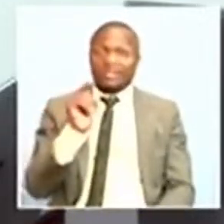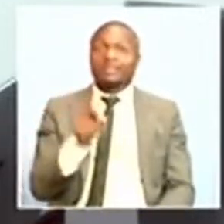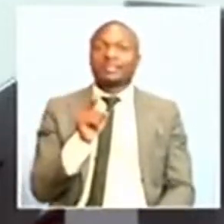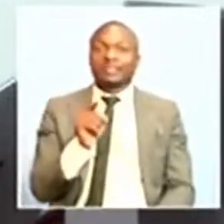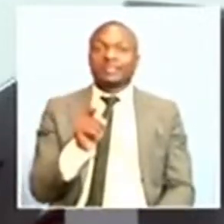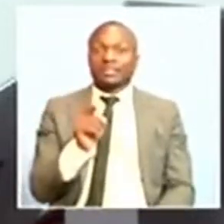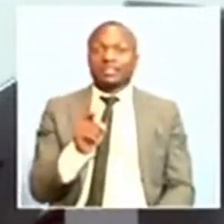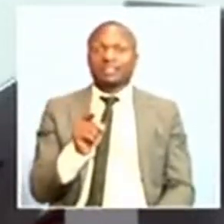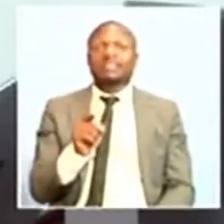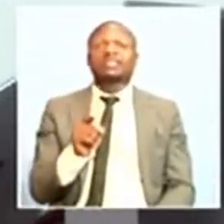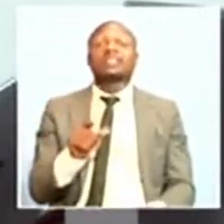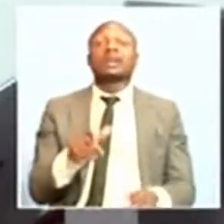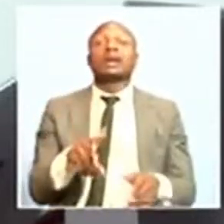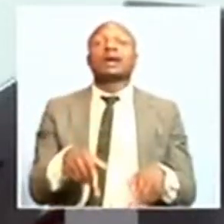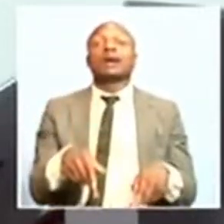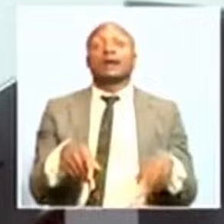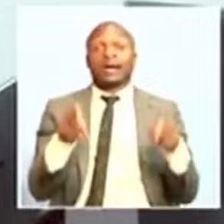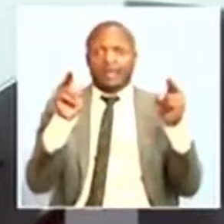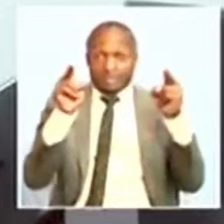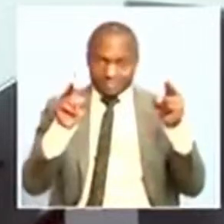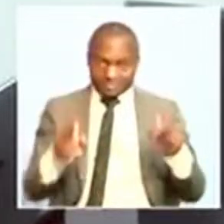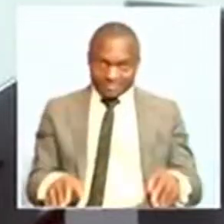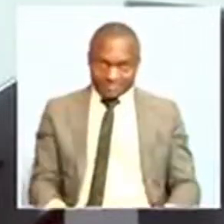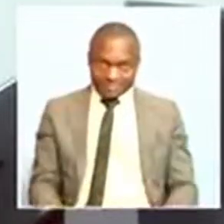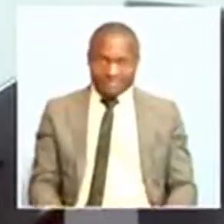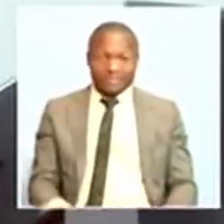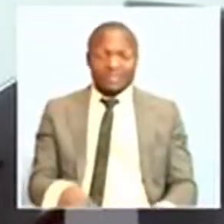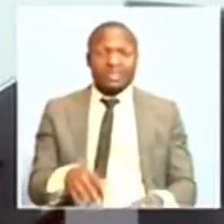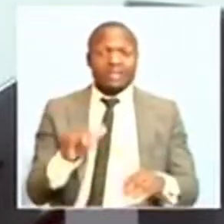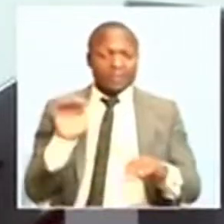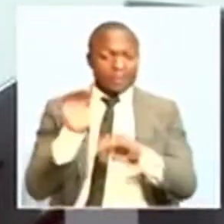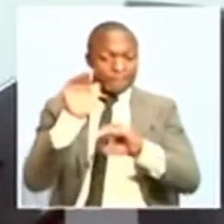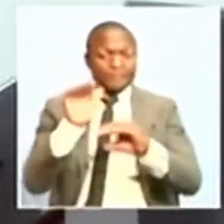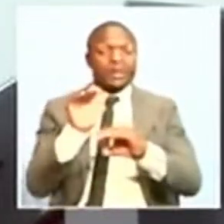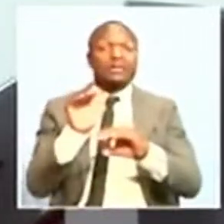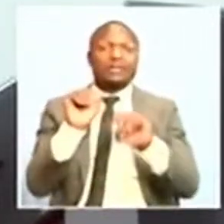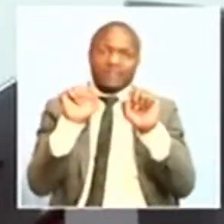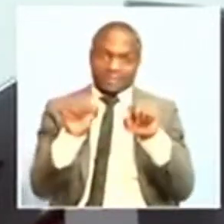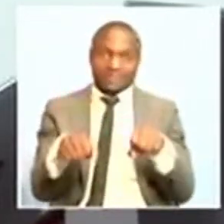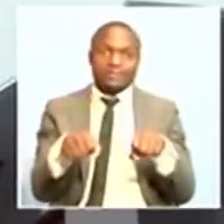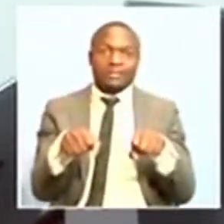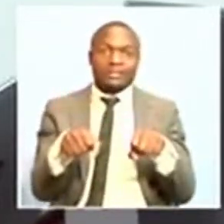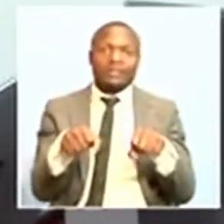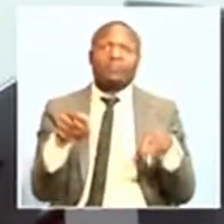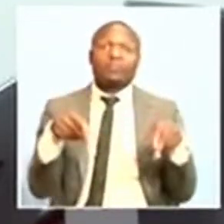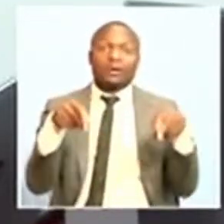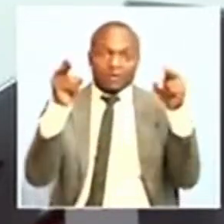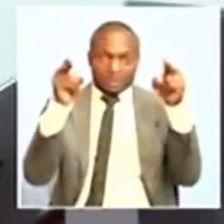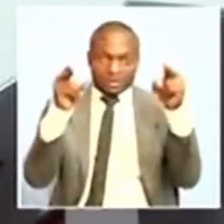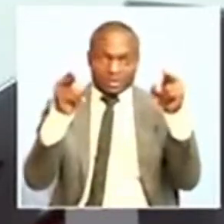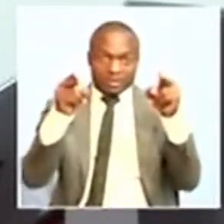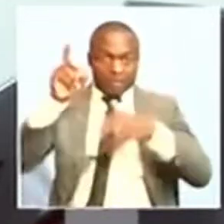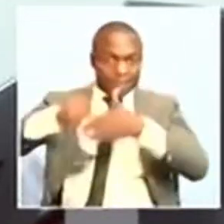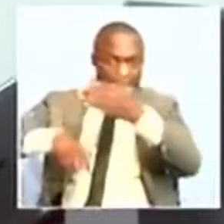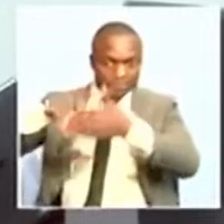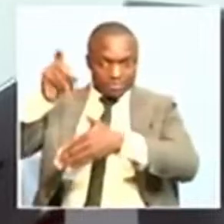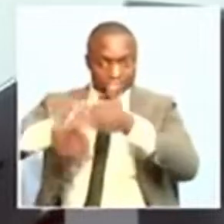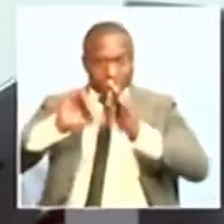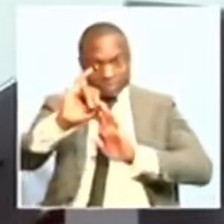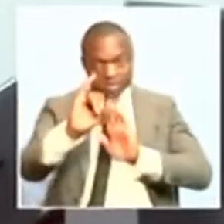a drastic one, and the impact may be quite high in terms of the cost of